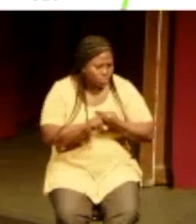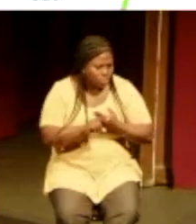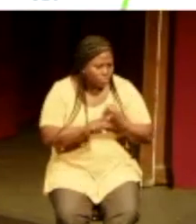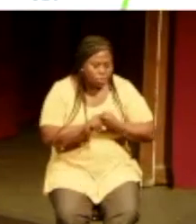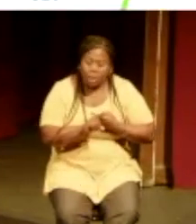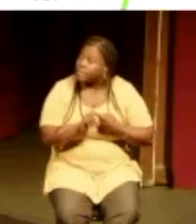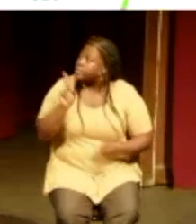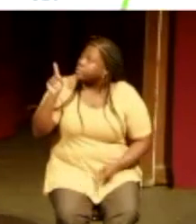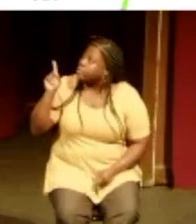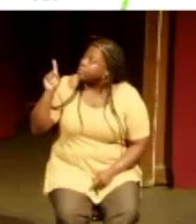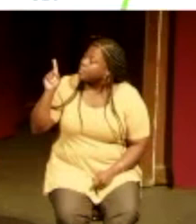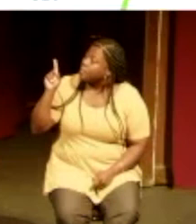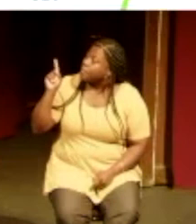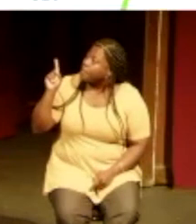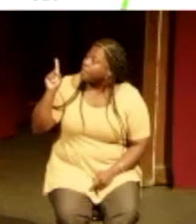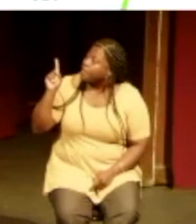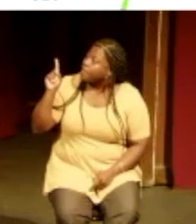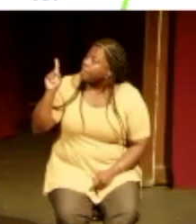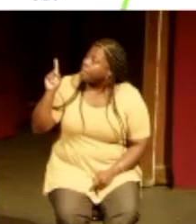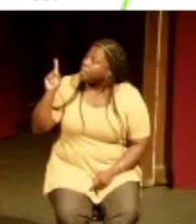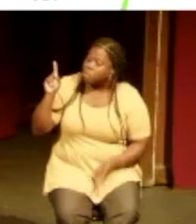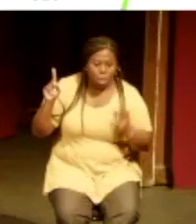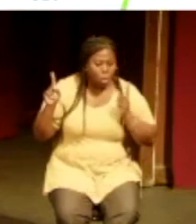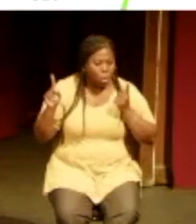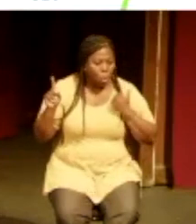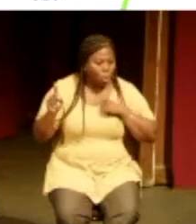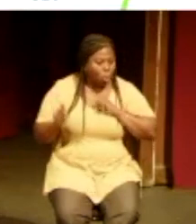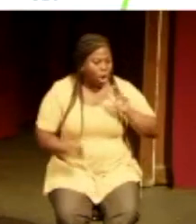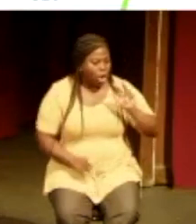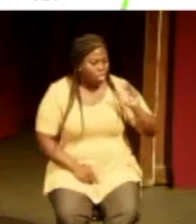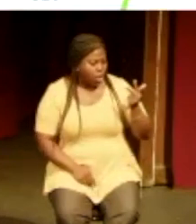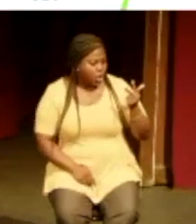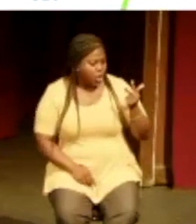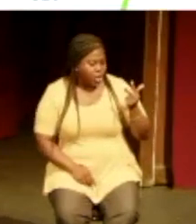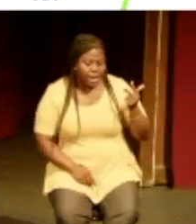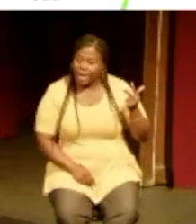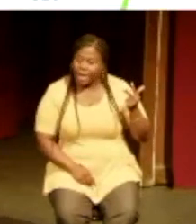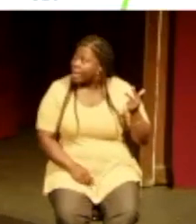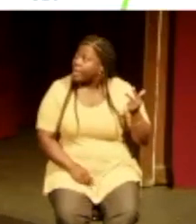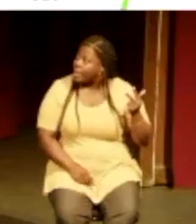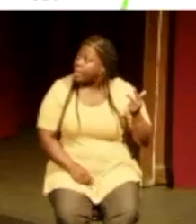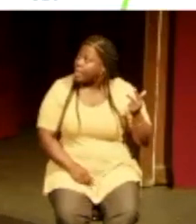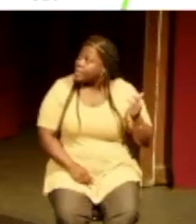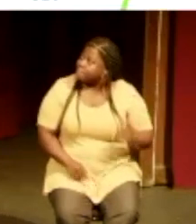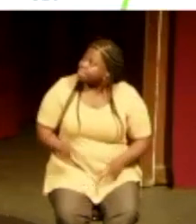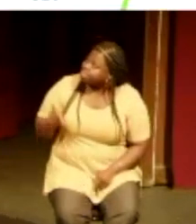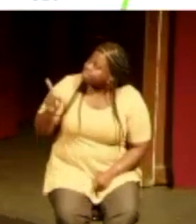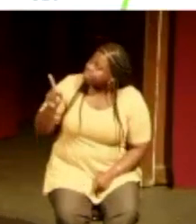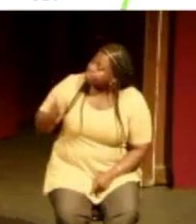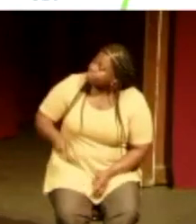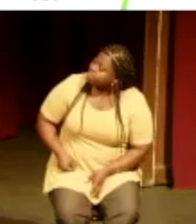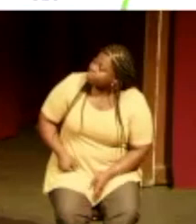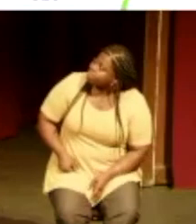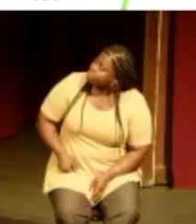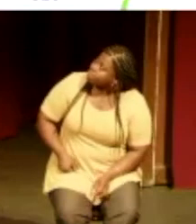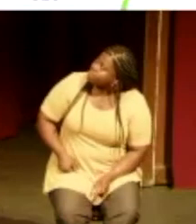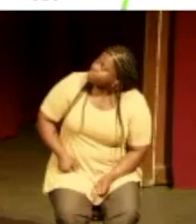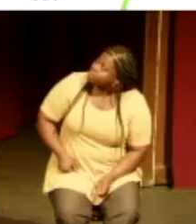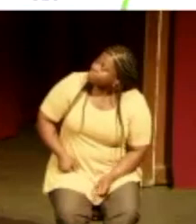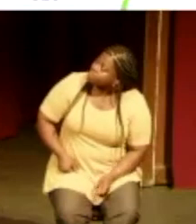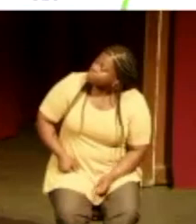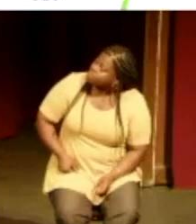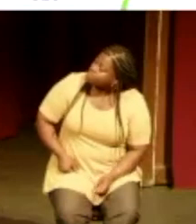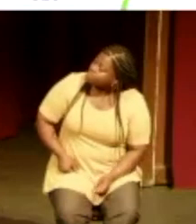rank third behind Fresno City College and Bakersfield College, and then ahead of Reedley, Clovis, Porterville, and both West